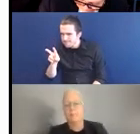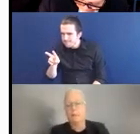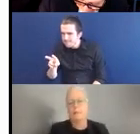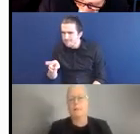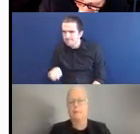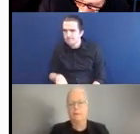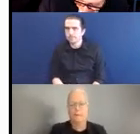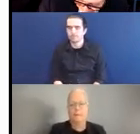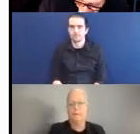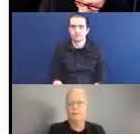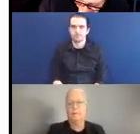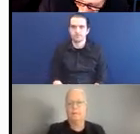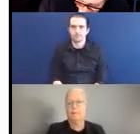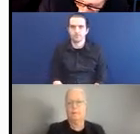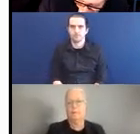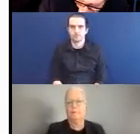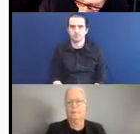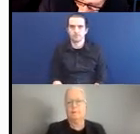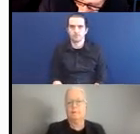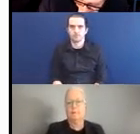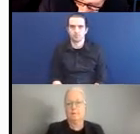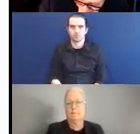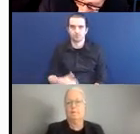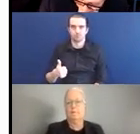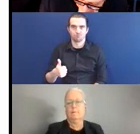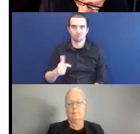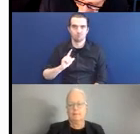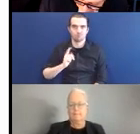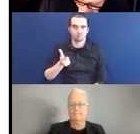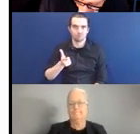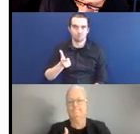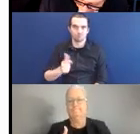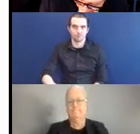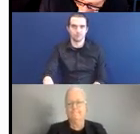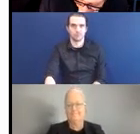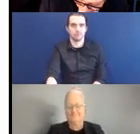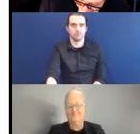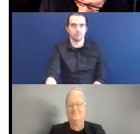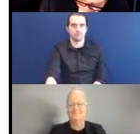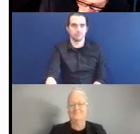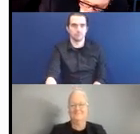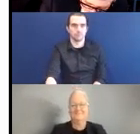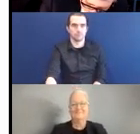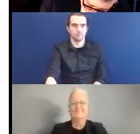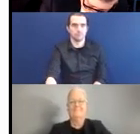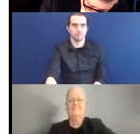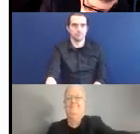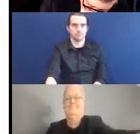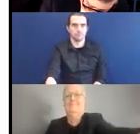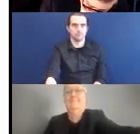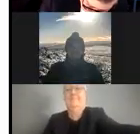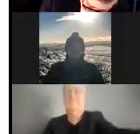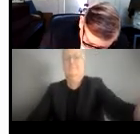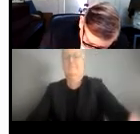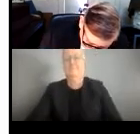Lack of accessibility and inclusion. I think barriers include stigmatization, barrier and